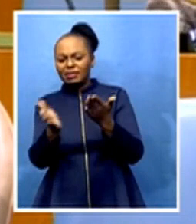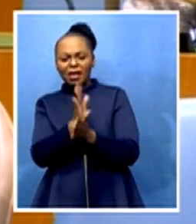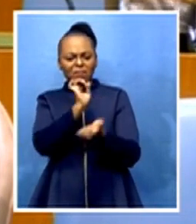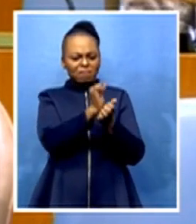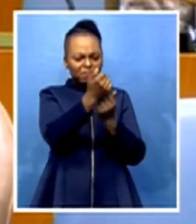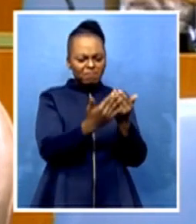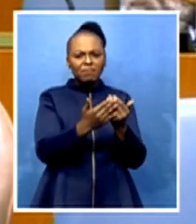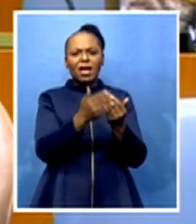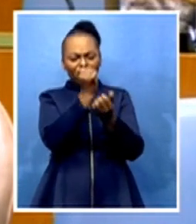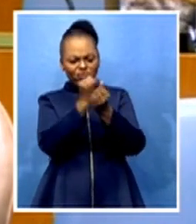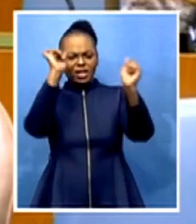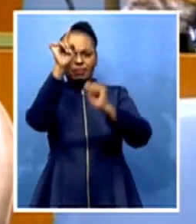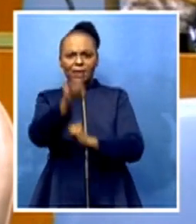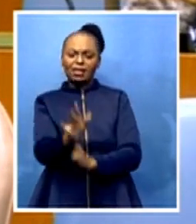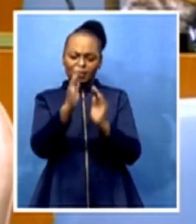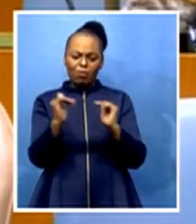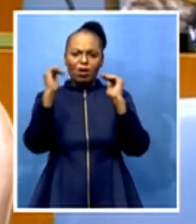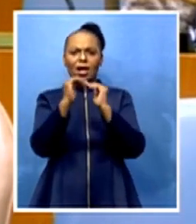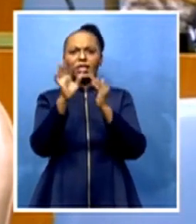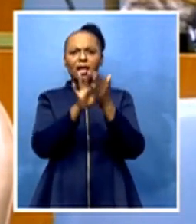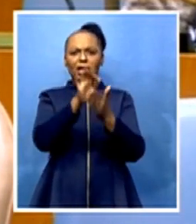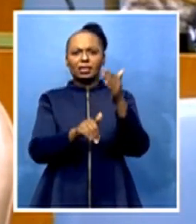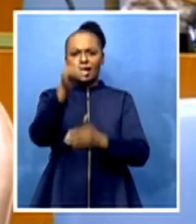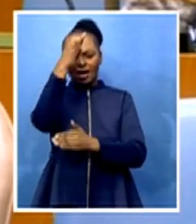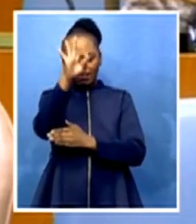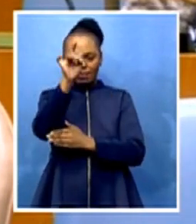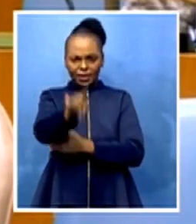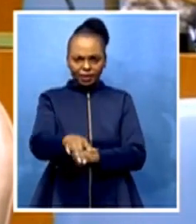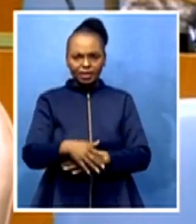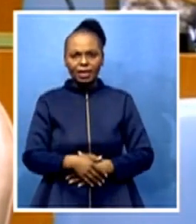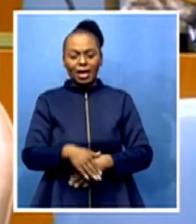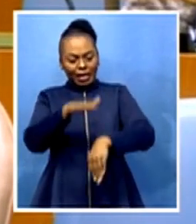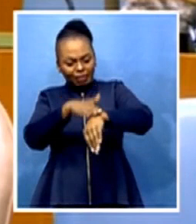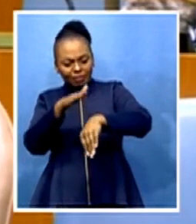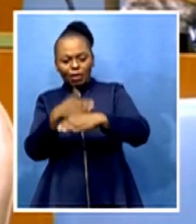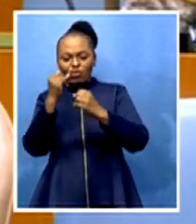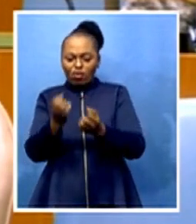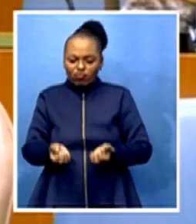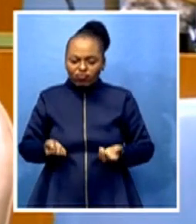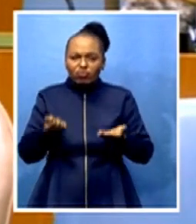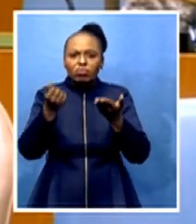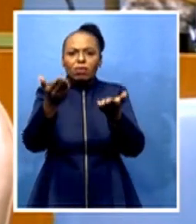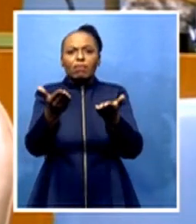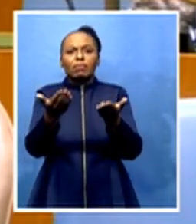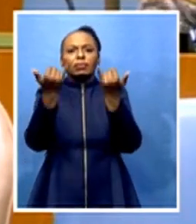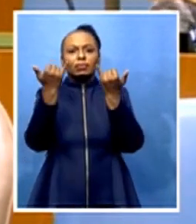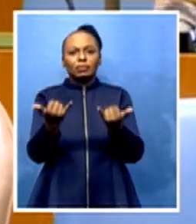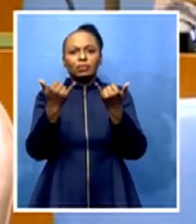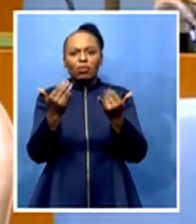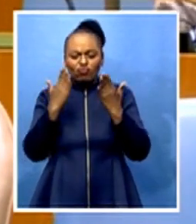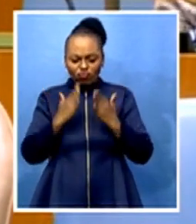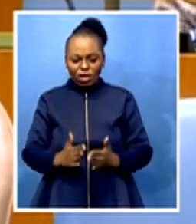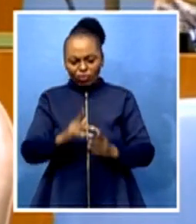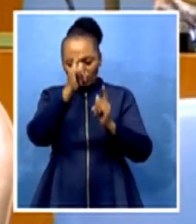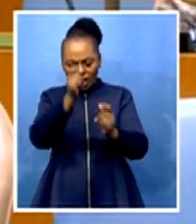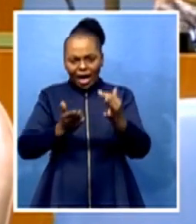elected government. And it is time to provide unhindered humanitarian access so that life-saving